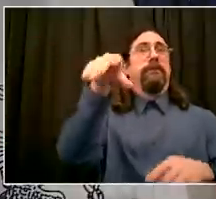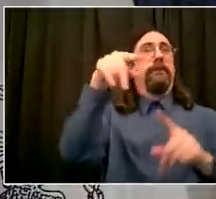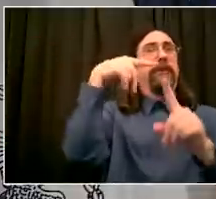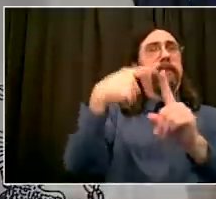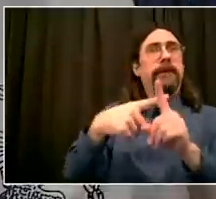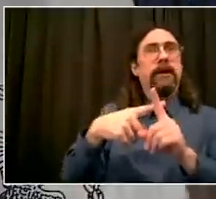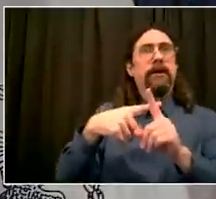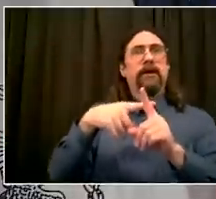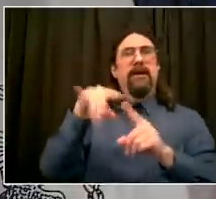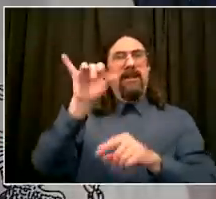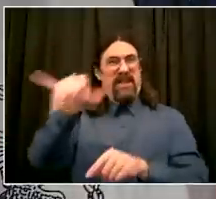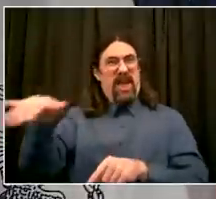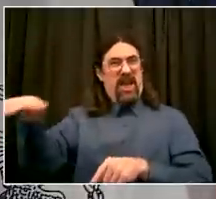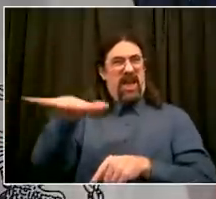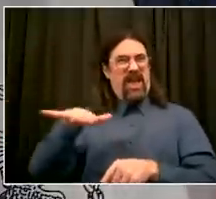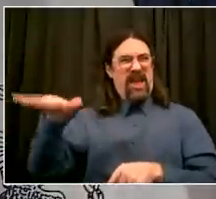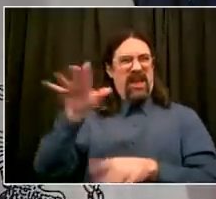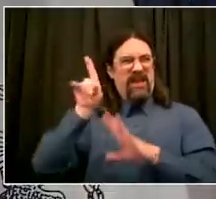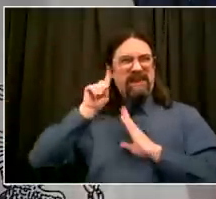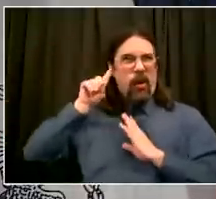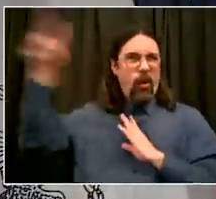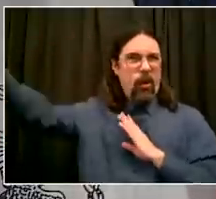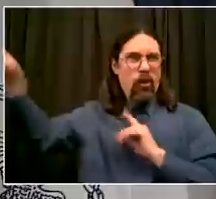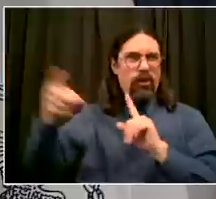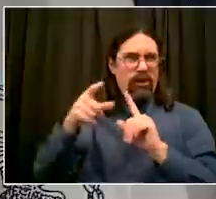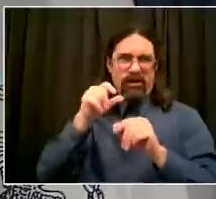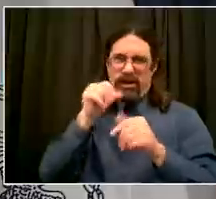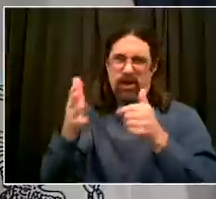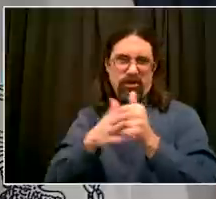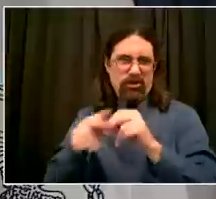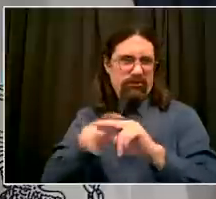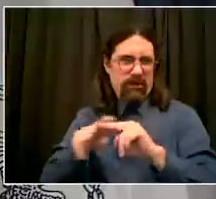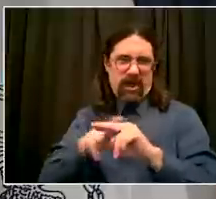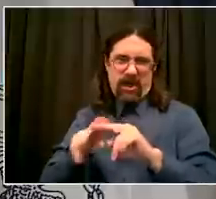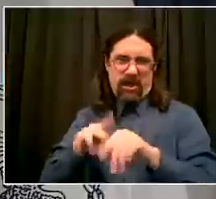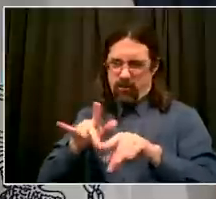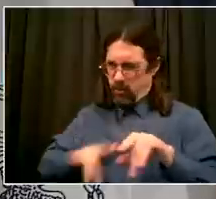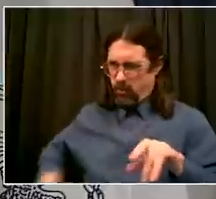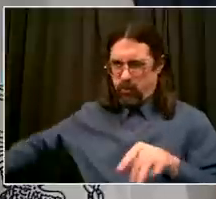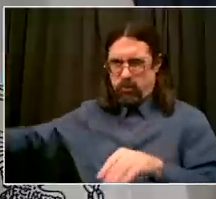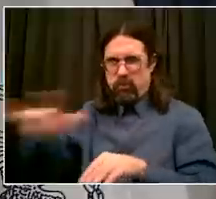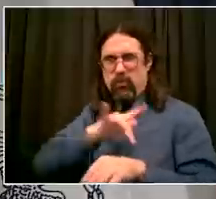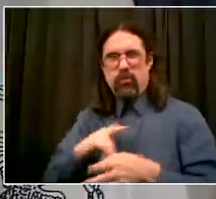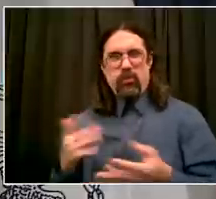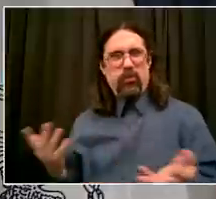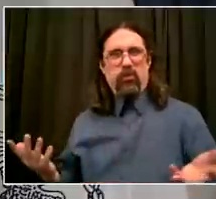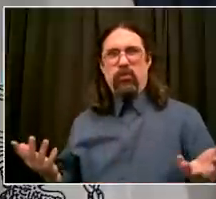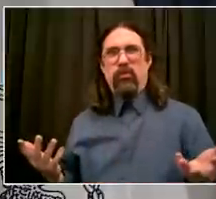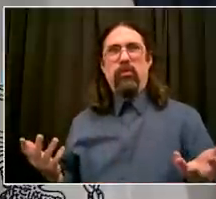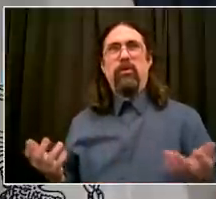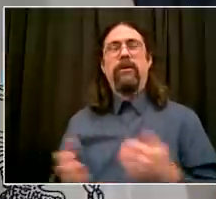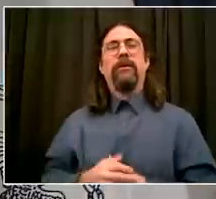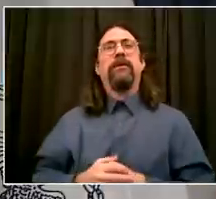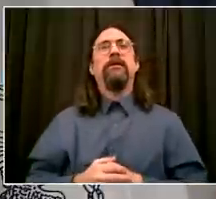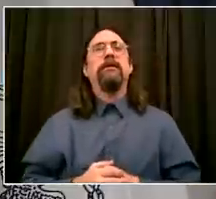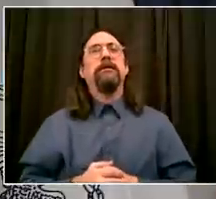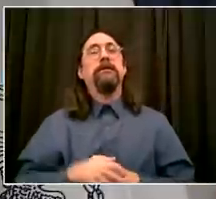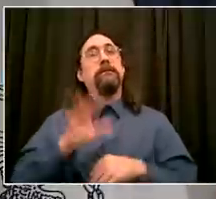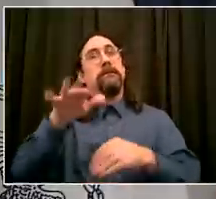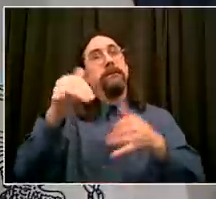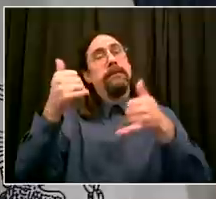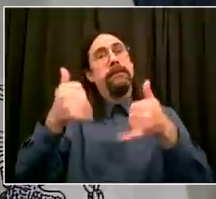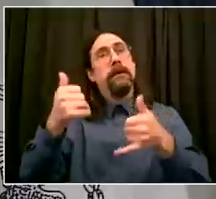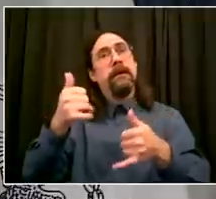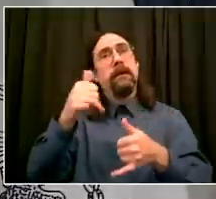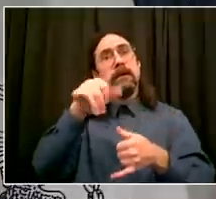how are you citing these places, and what's your expectation of how many shots you can